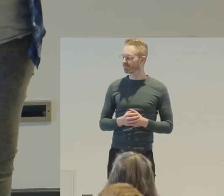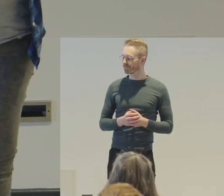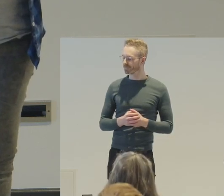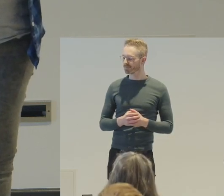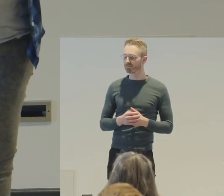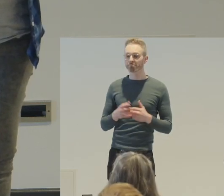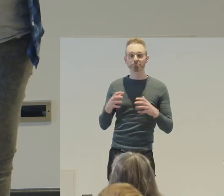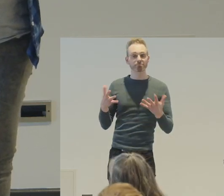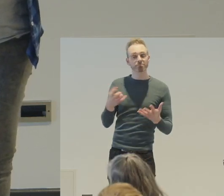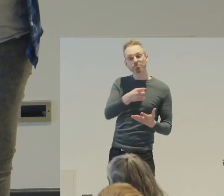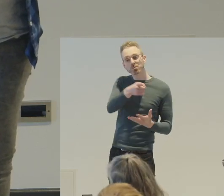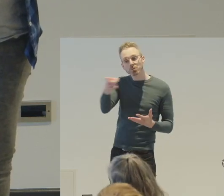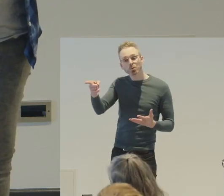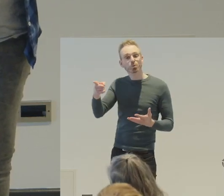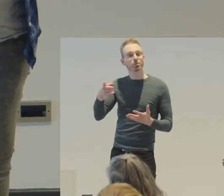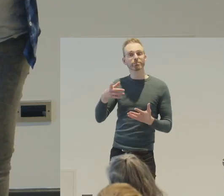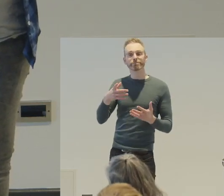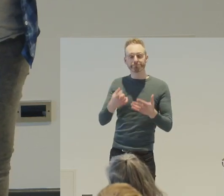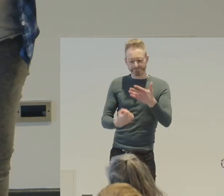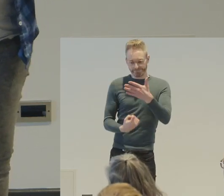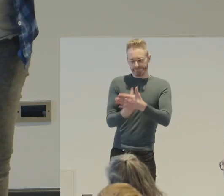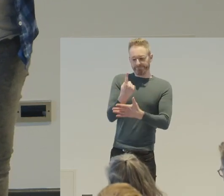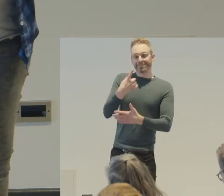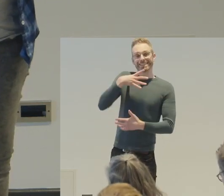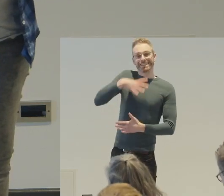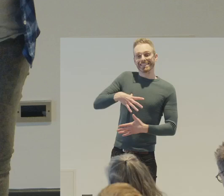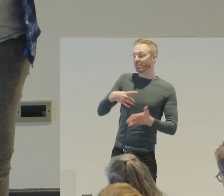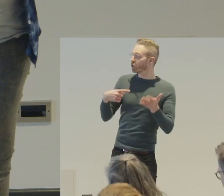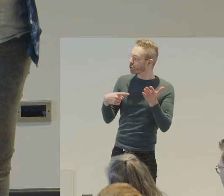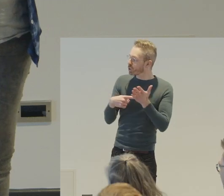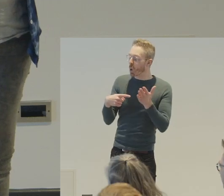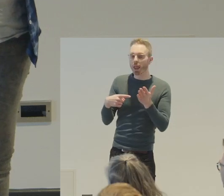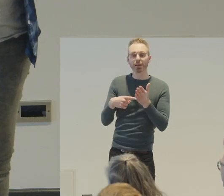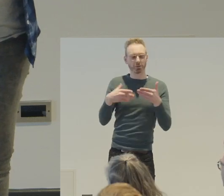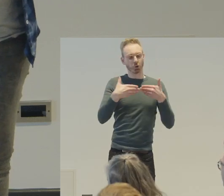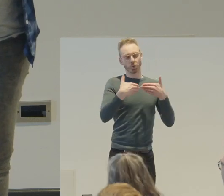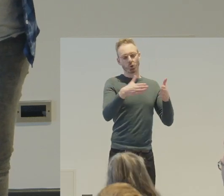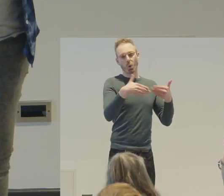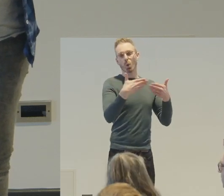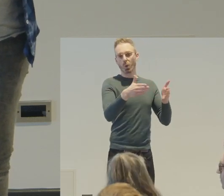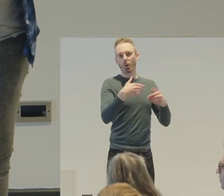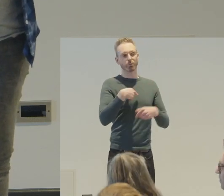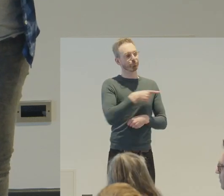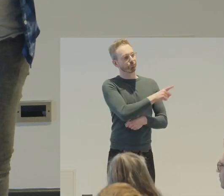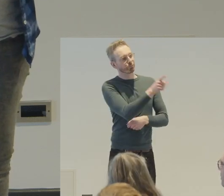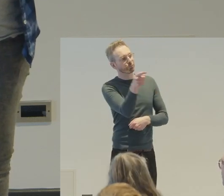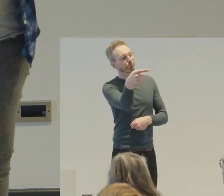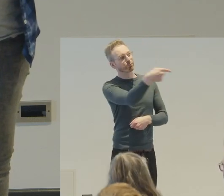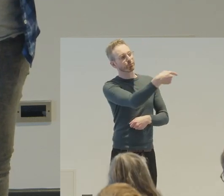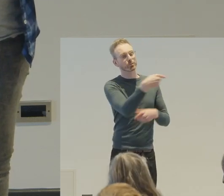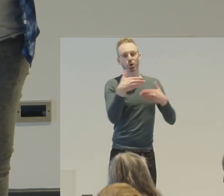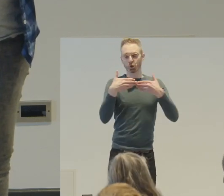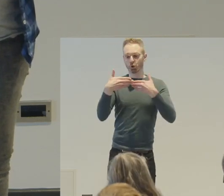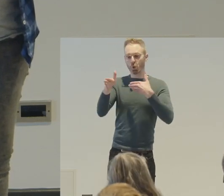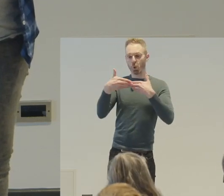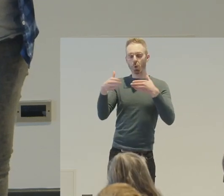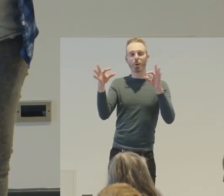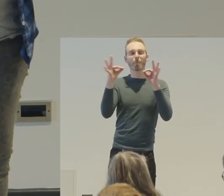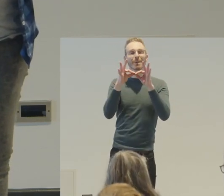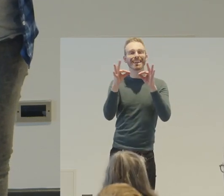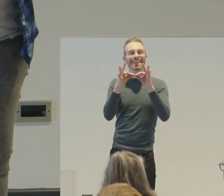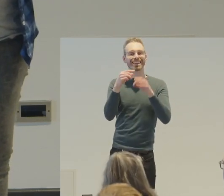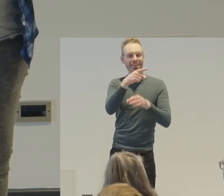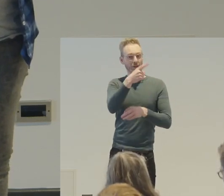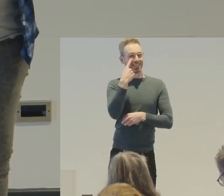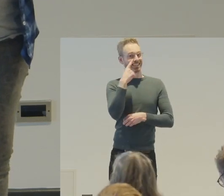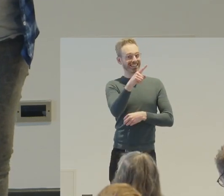If anyone needs the toilets, they're out of this door and then go along to door B and then follow it round. And